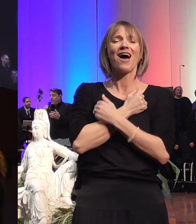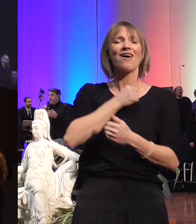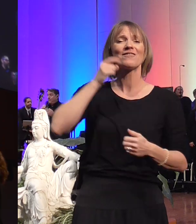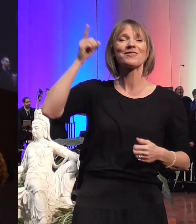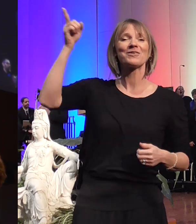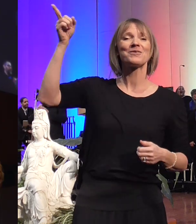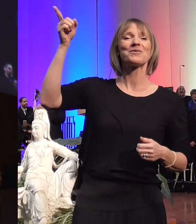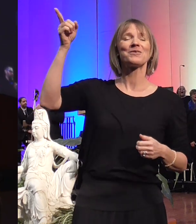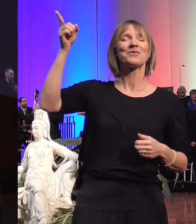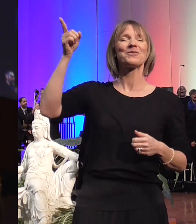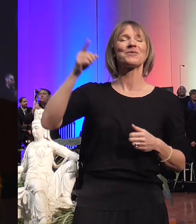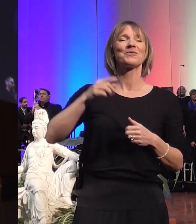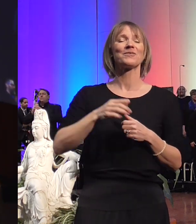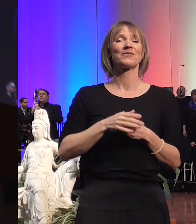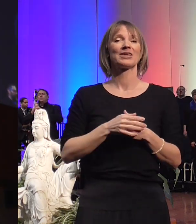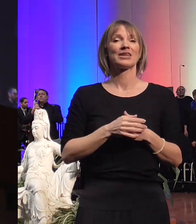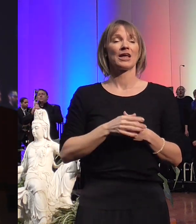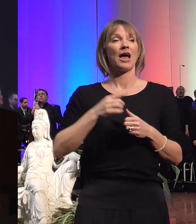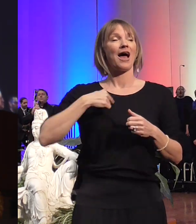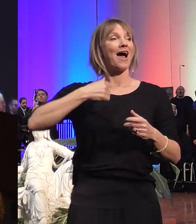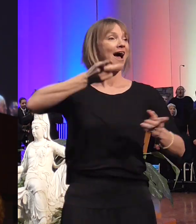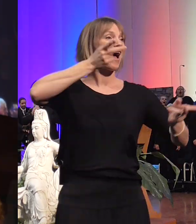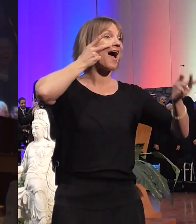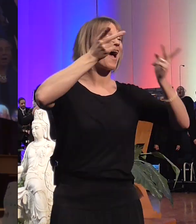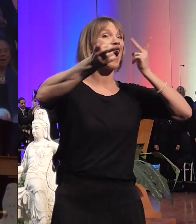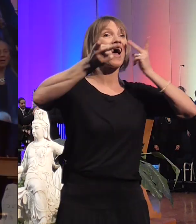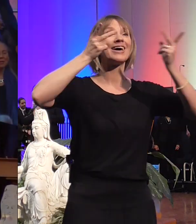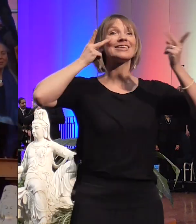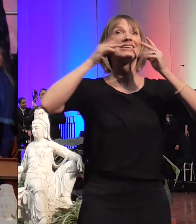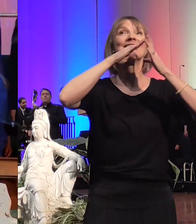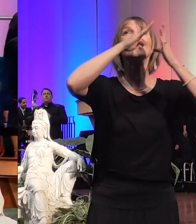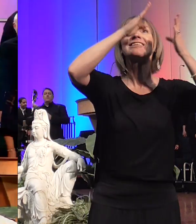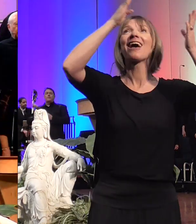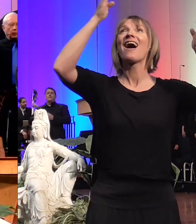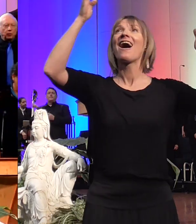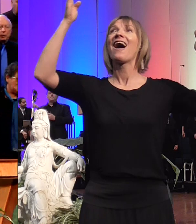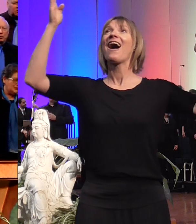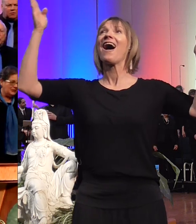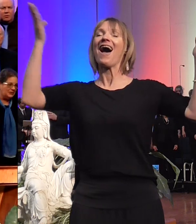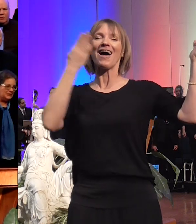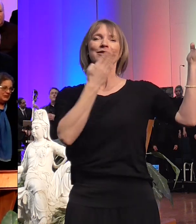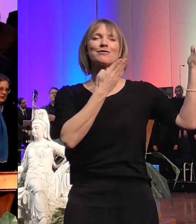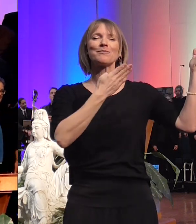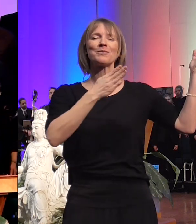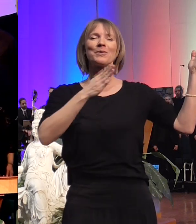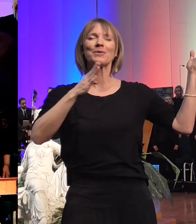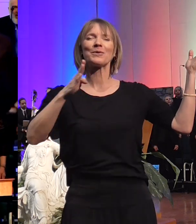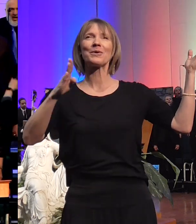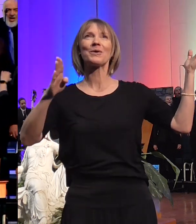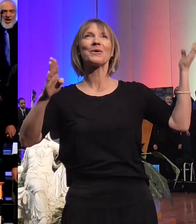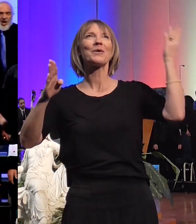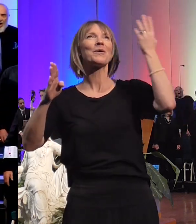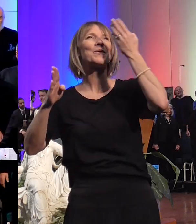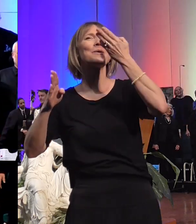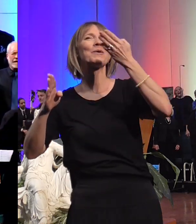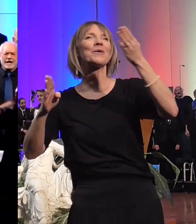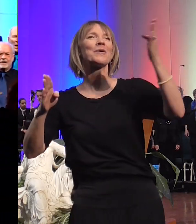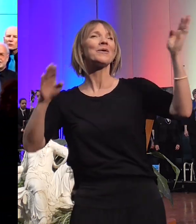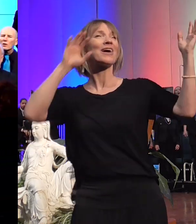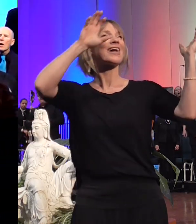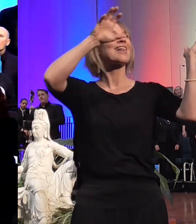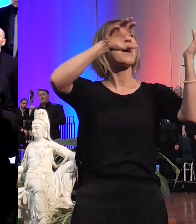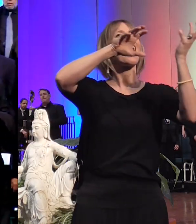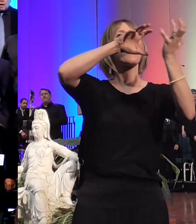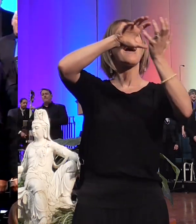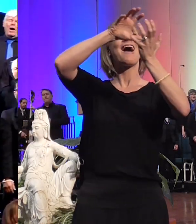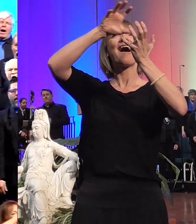I love you. I see skies of blue and